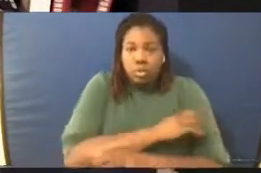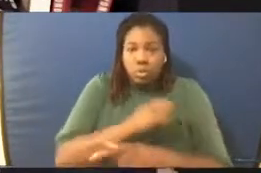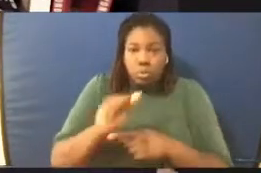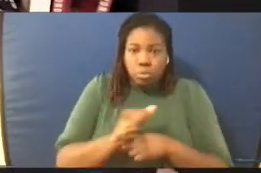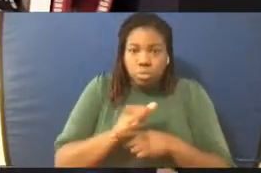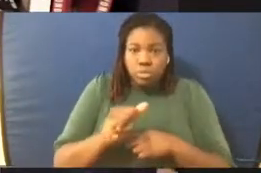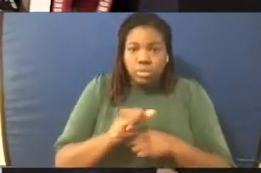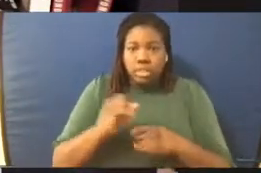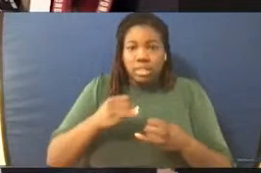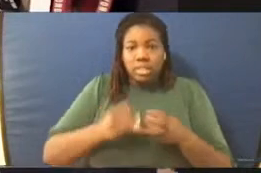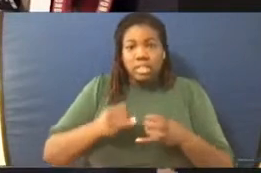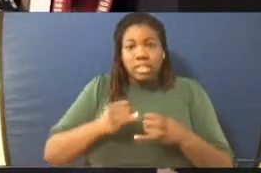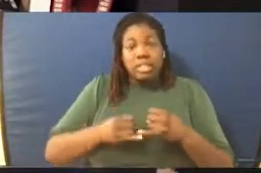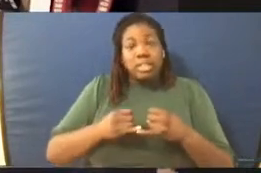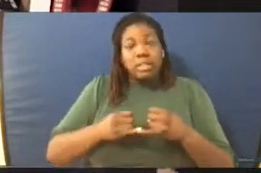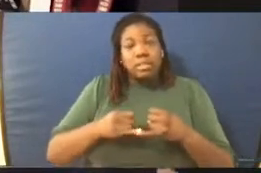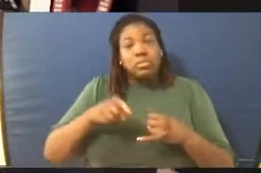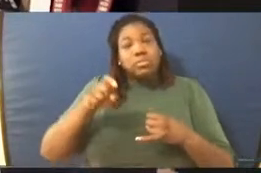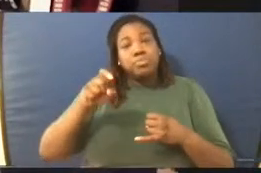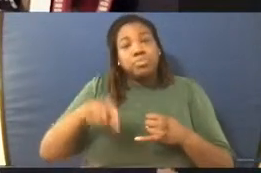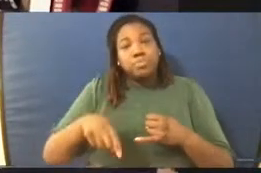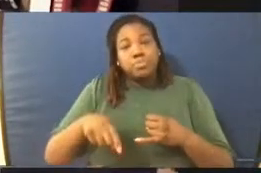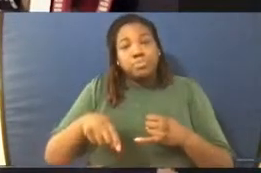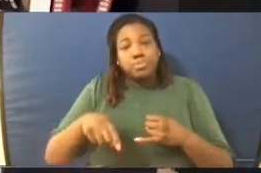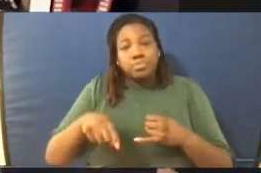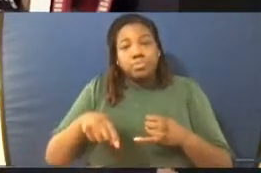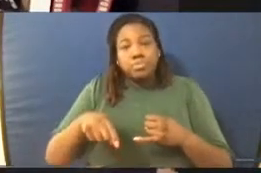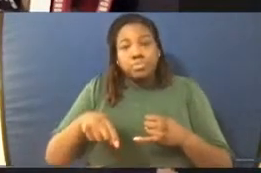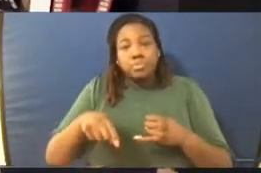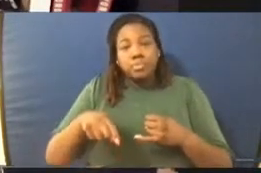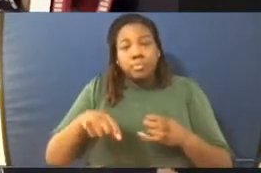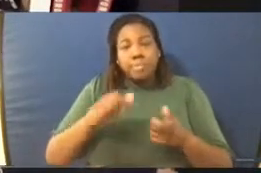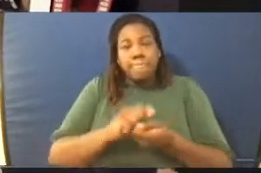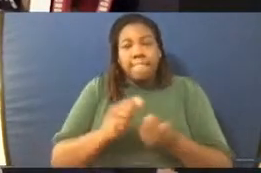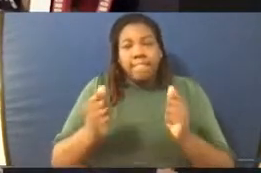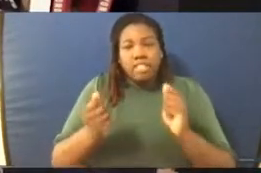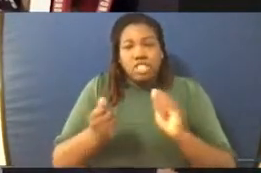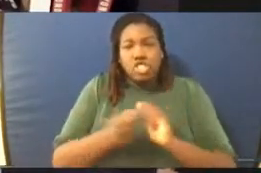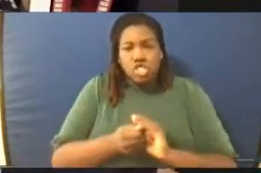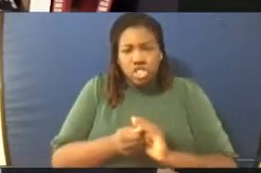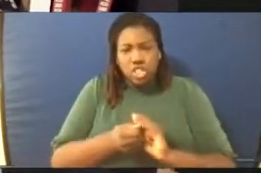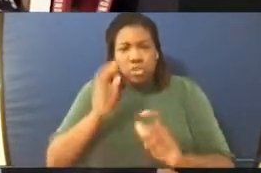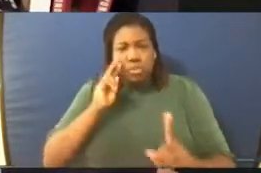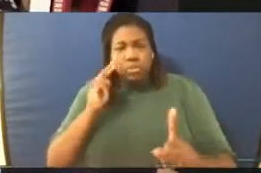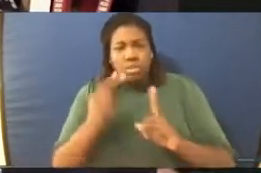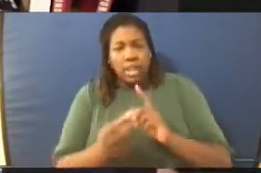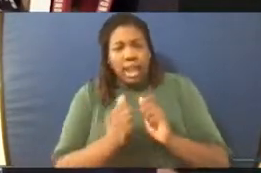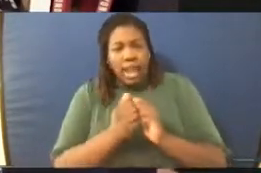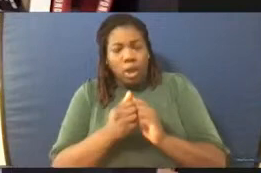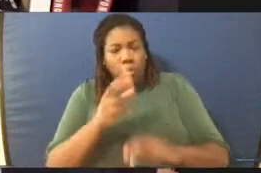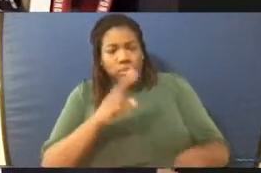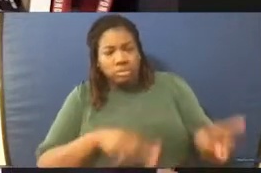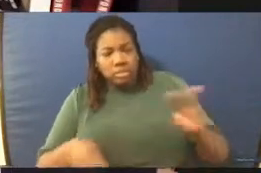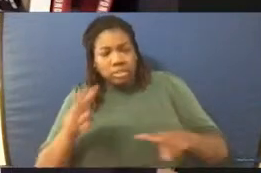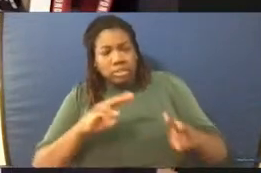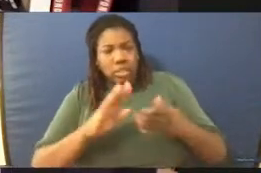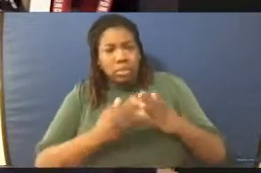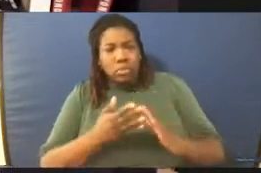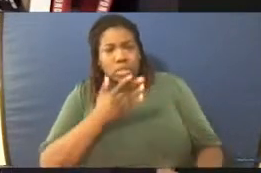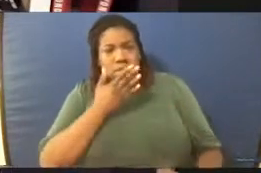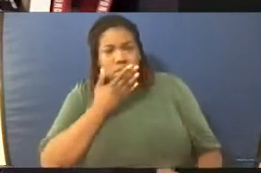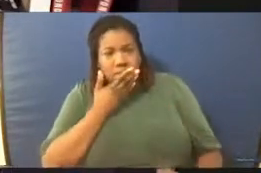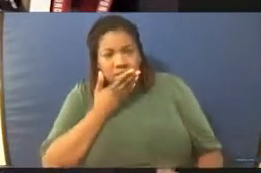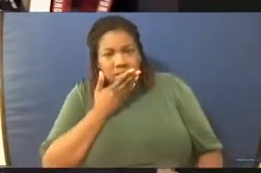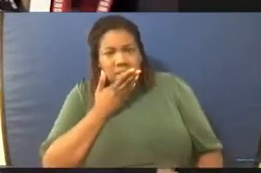And lastly, we have to be able to change the lens by which we see communities of color, looking at